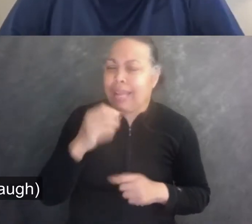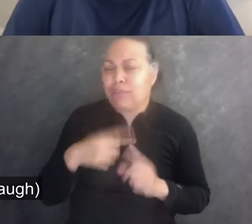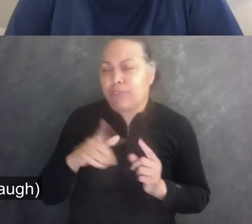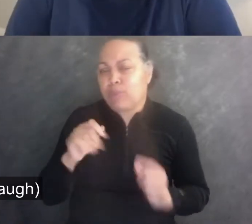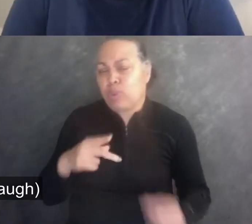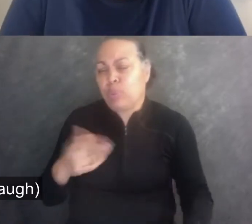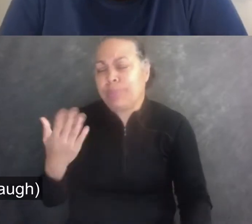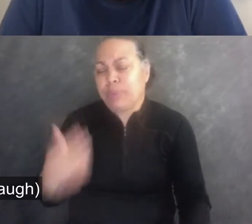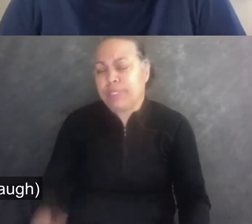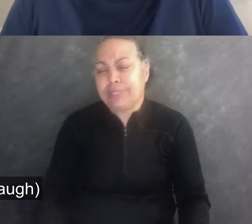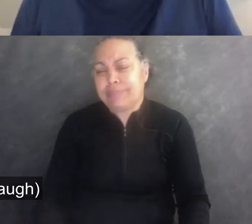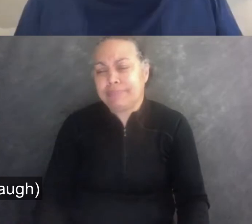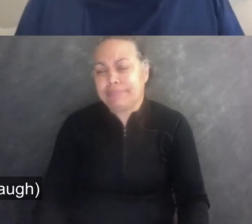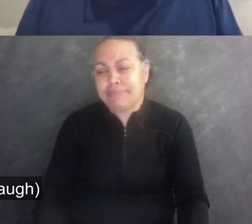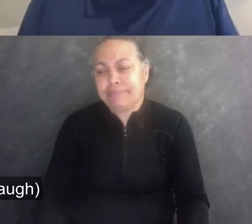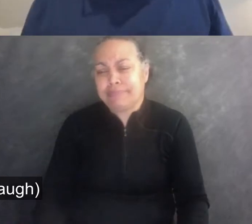Like,